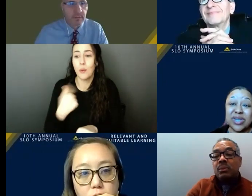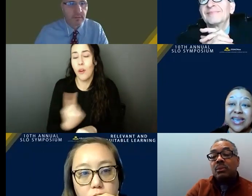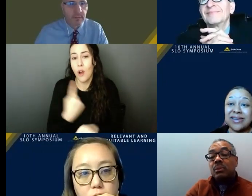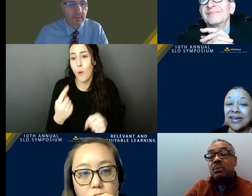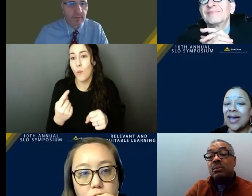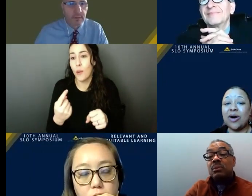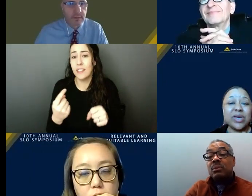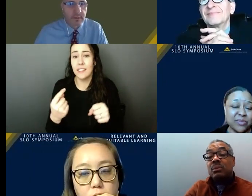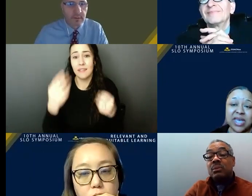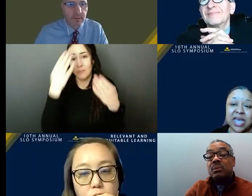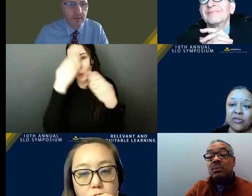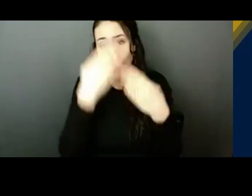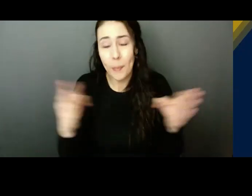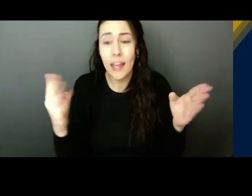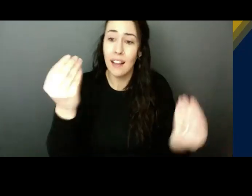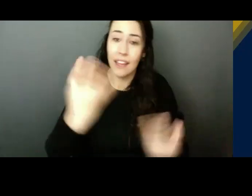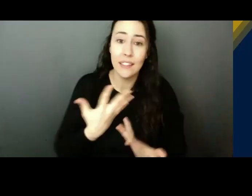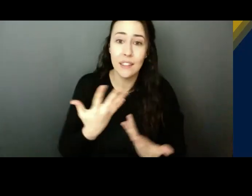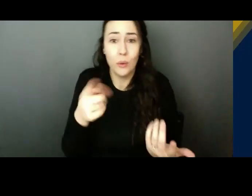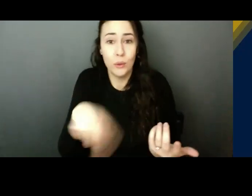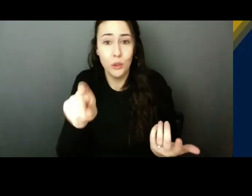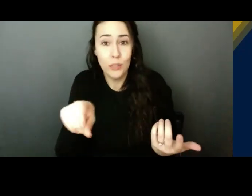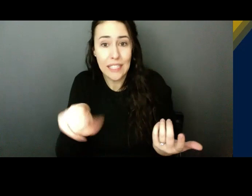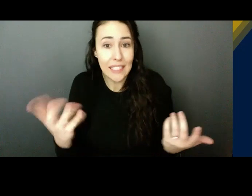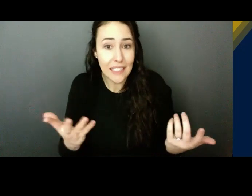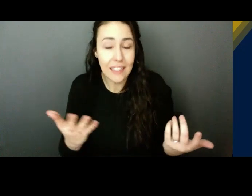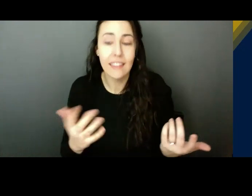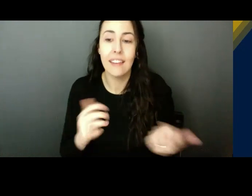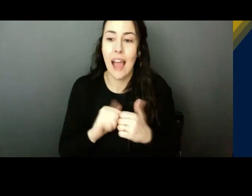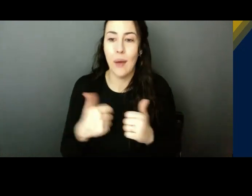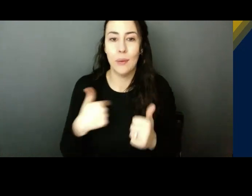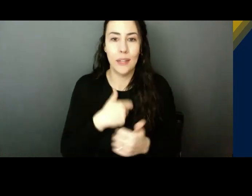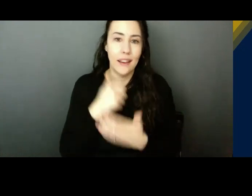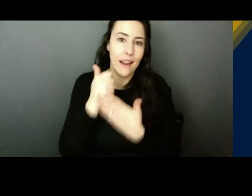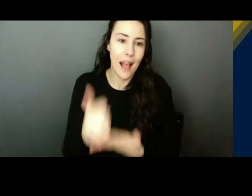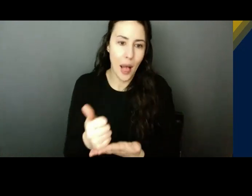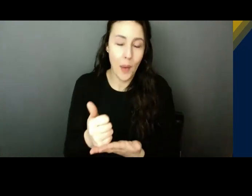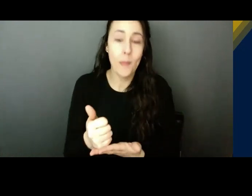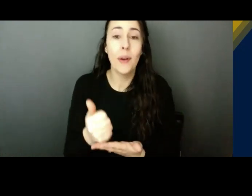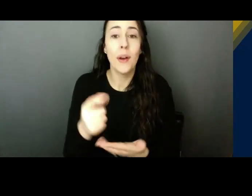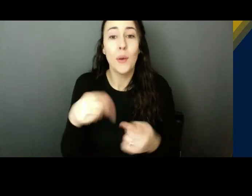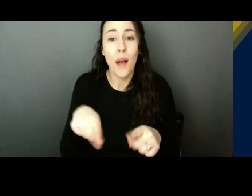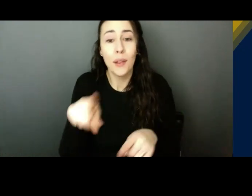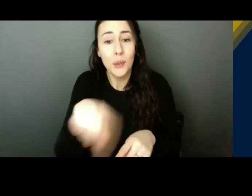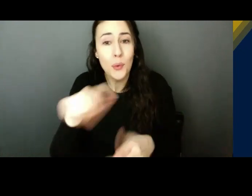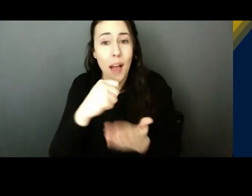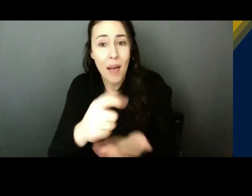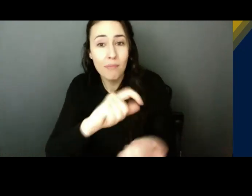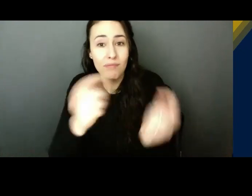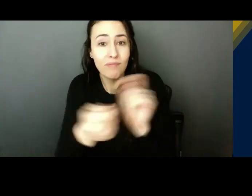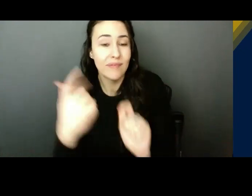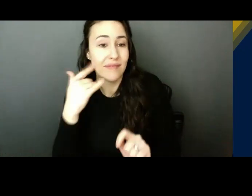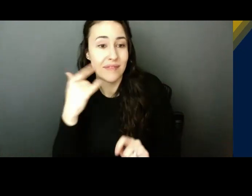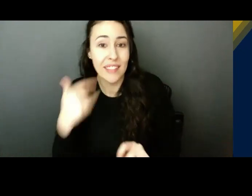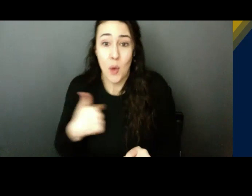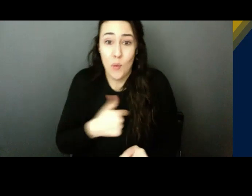know what you need, how we can be helpful as you all help to transform California. We are the secret to meeting